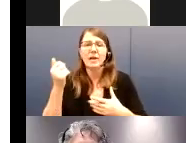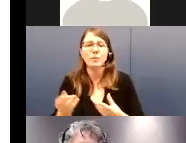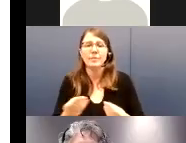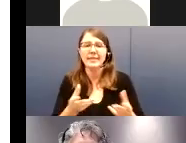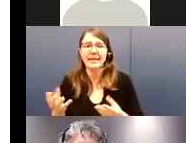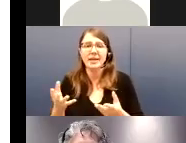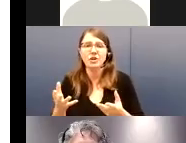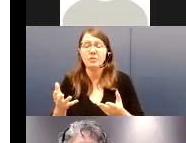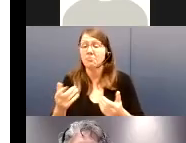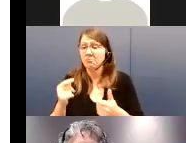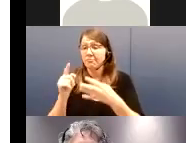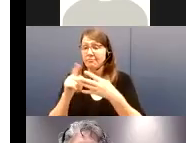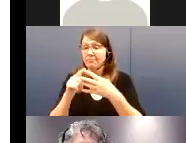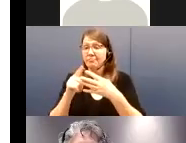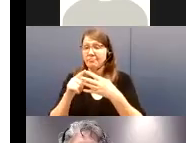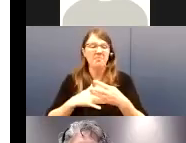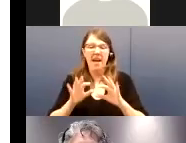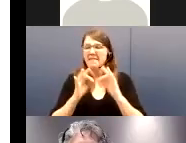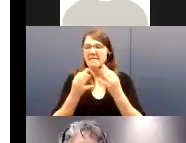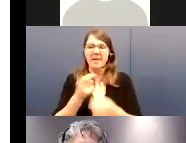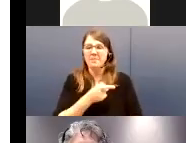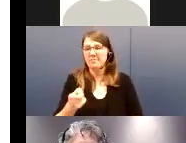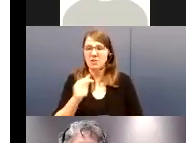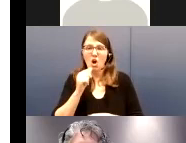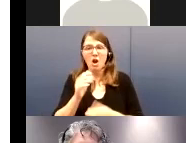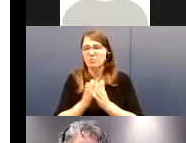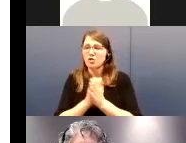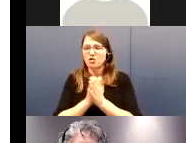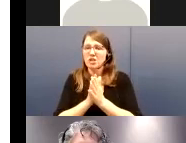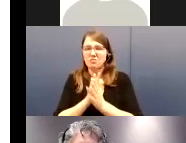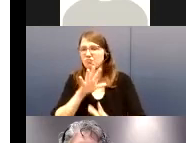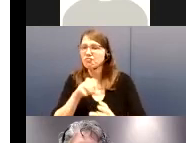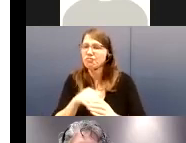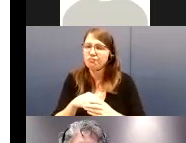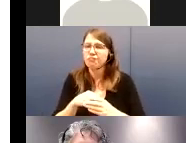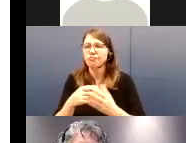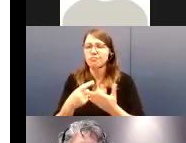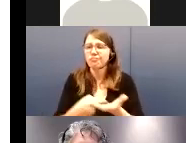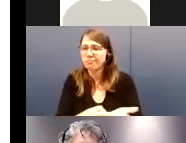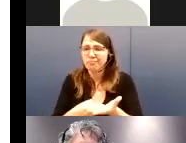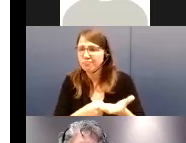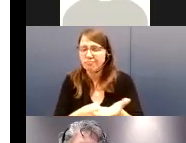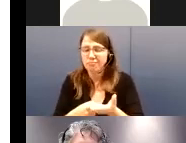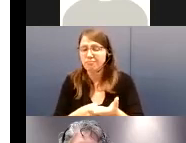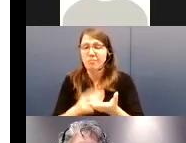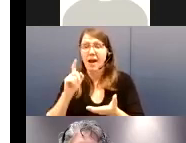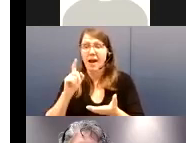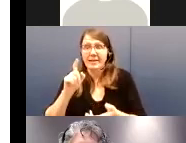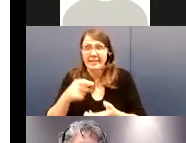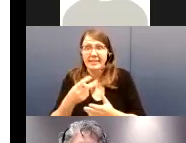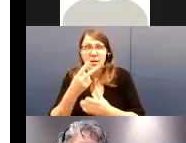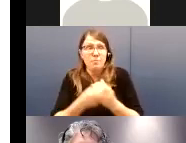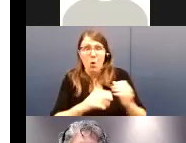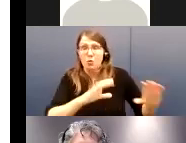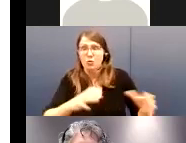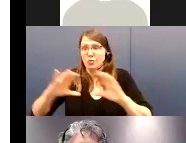don't want to participate, so this won't work, right? Kind of goes back to that separation and divorce. I need both parties to participate or I don't